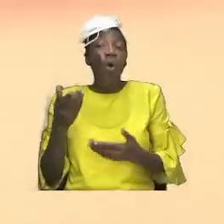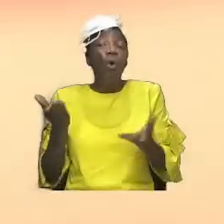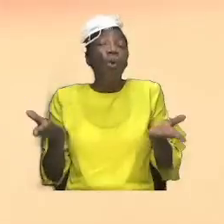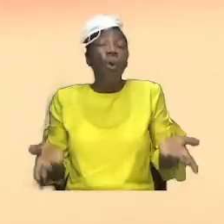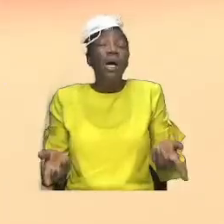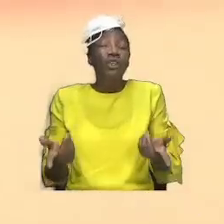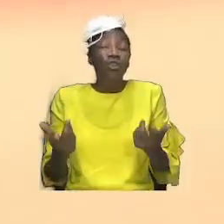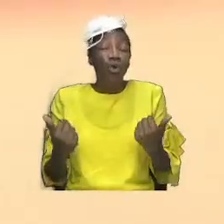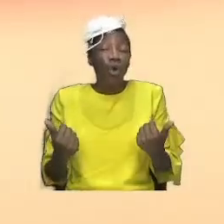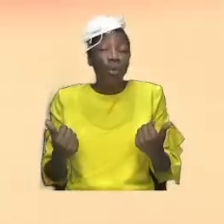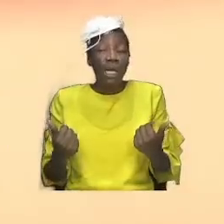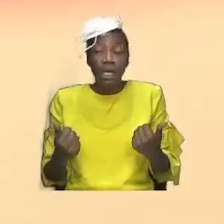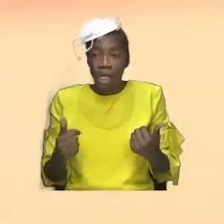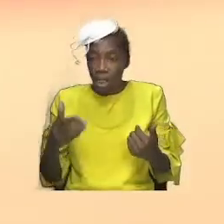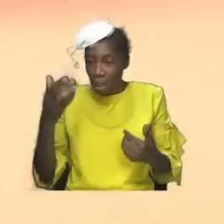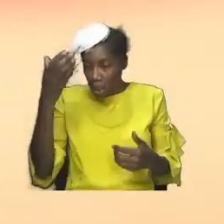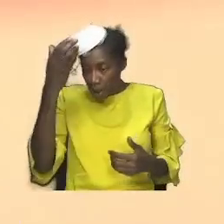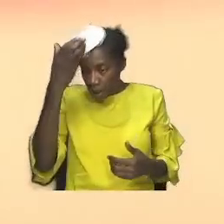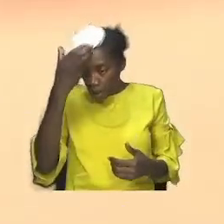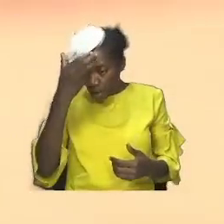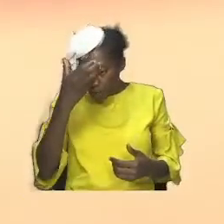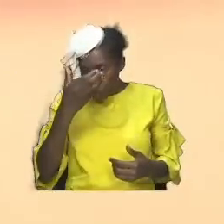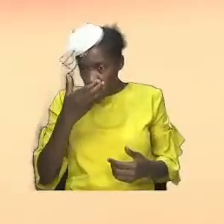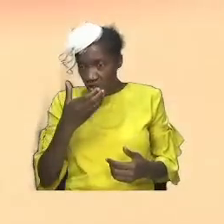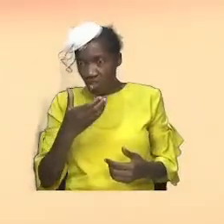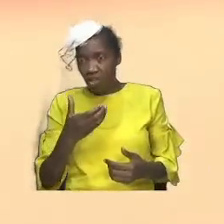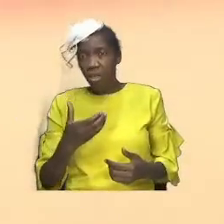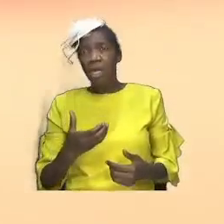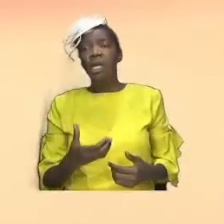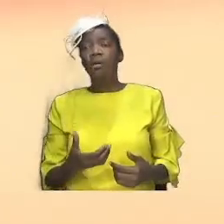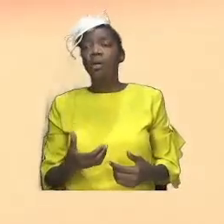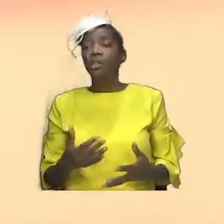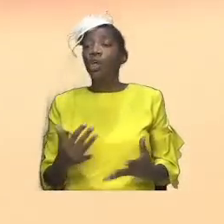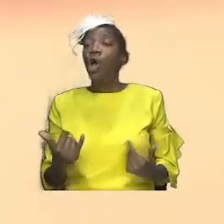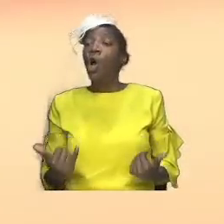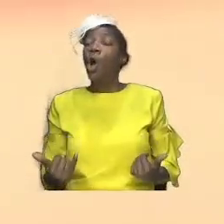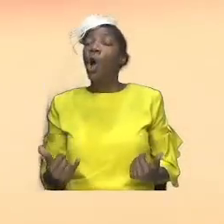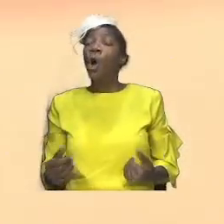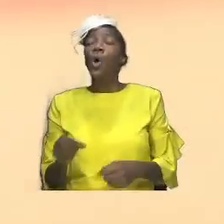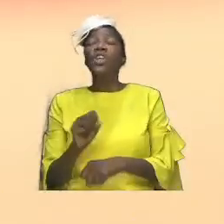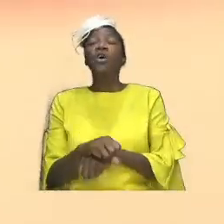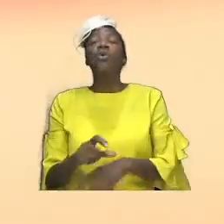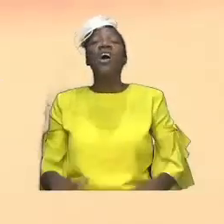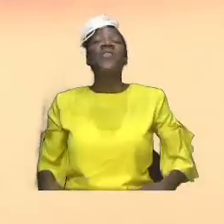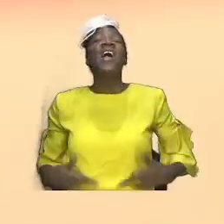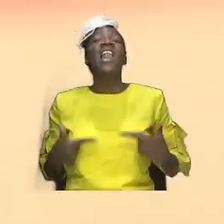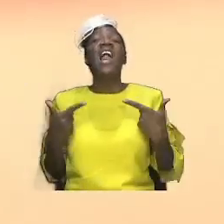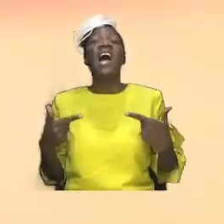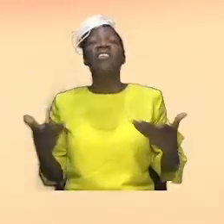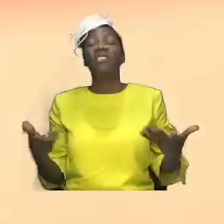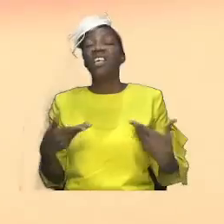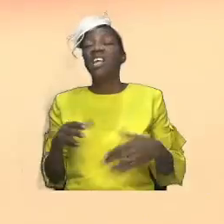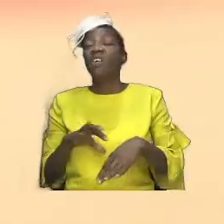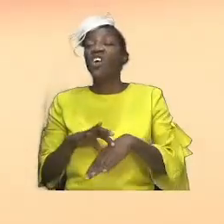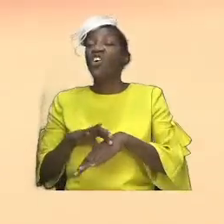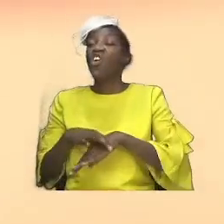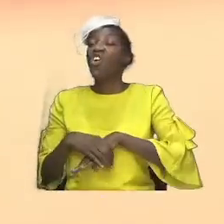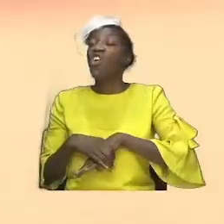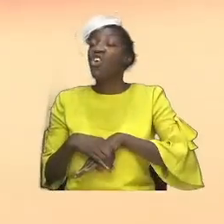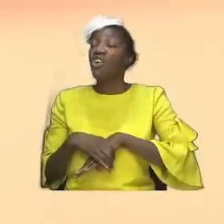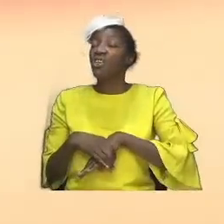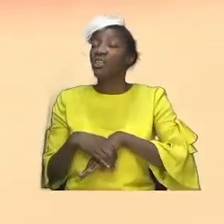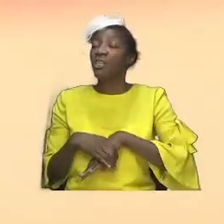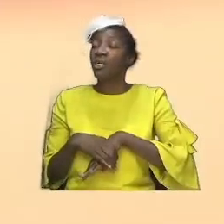more seriously how they conduct their lives here on earth. Earth is where it's at. This is what is going to